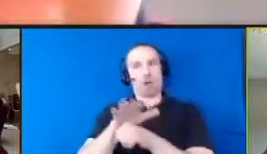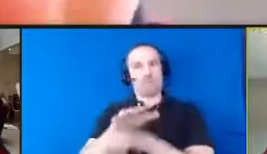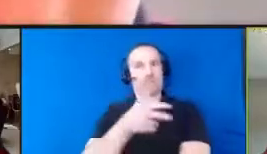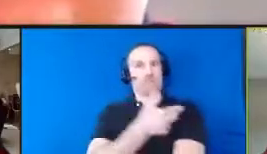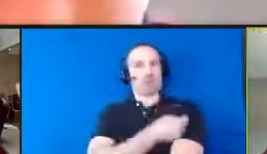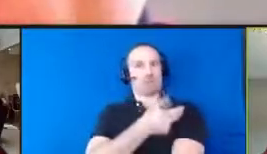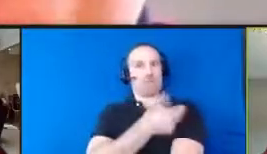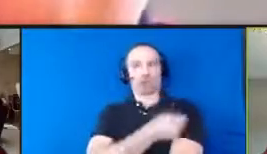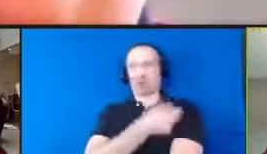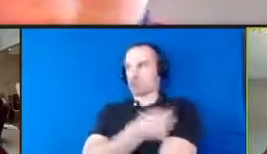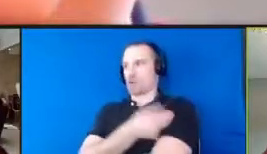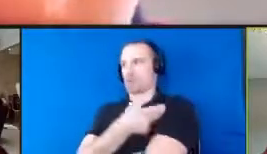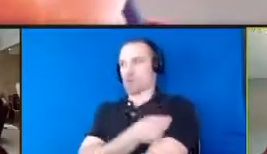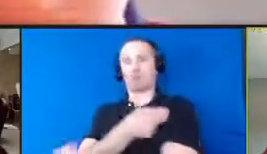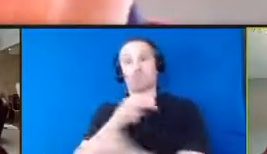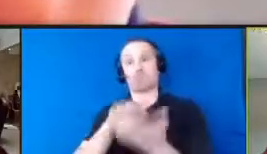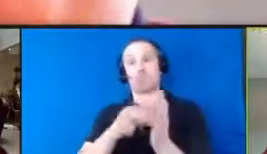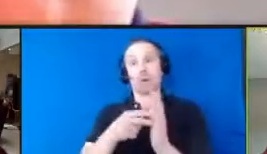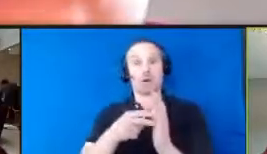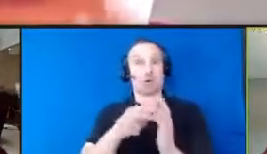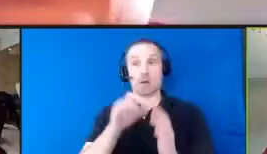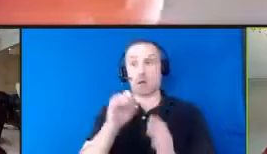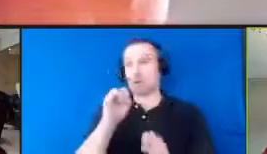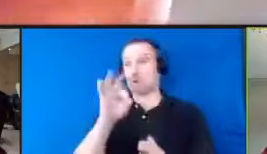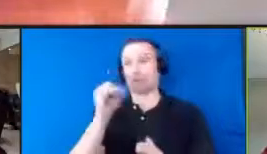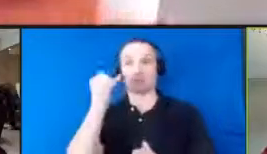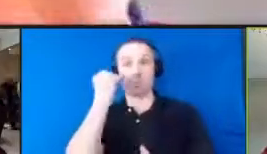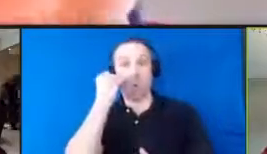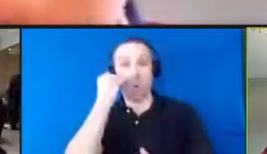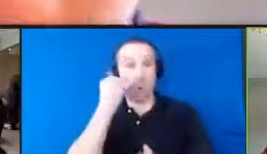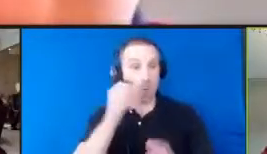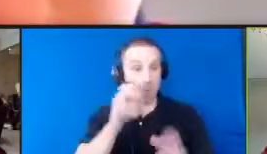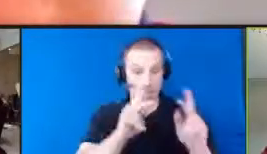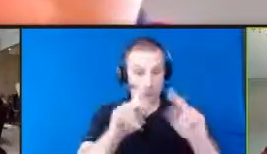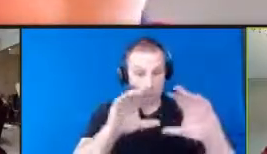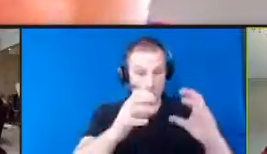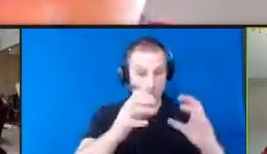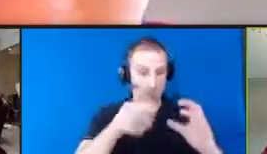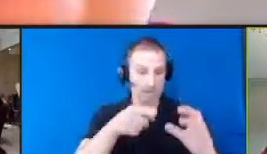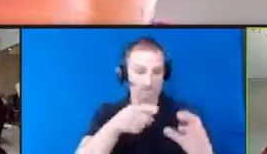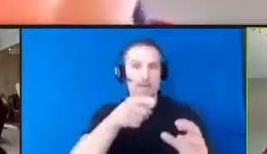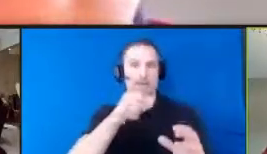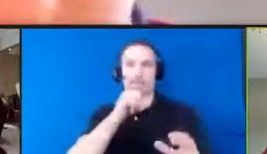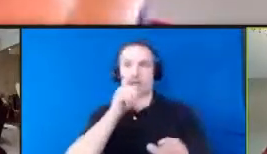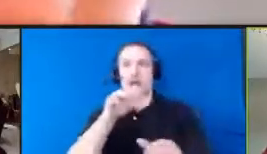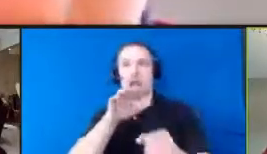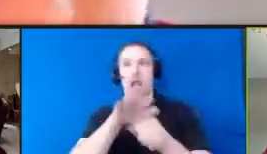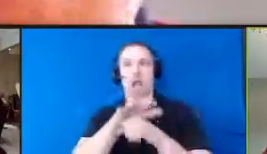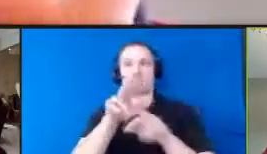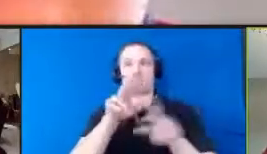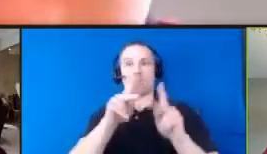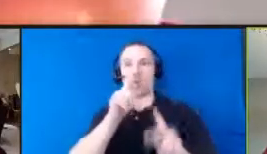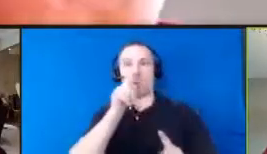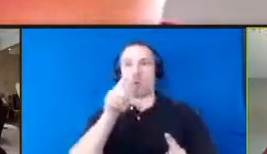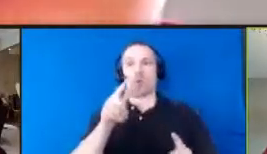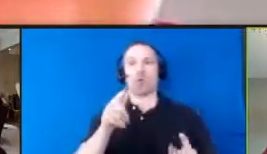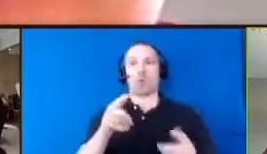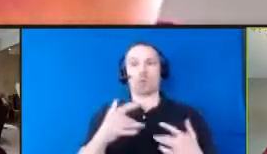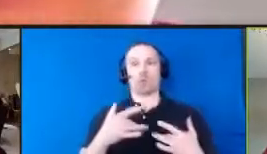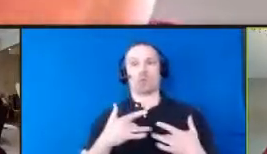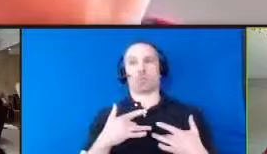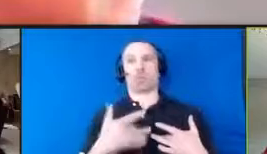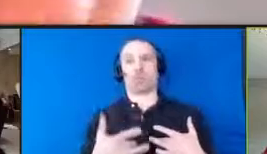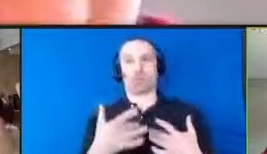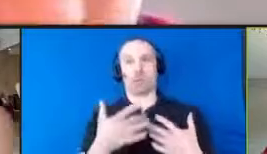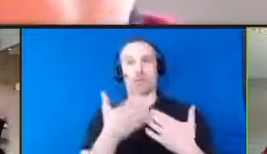into a population, there's not enough people who are susceptible for the virus to start another epidemic or